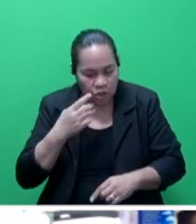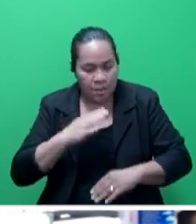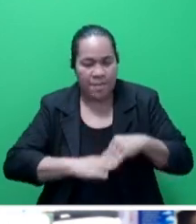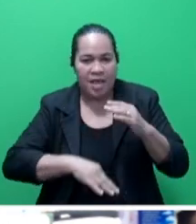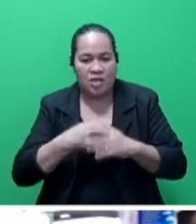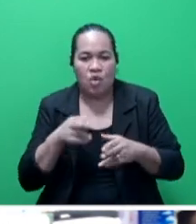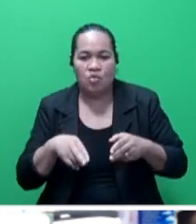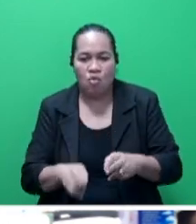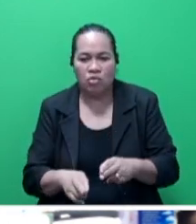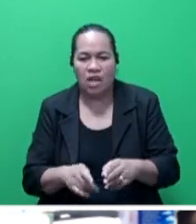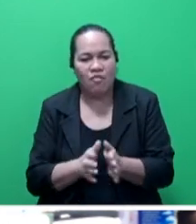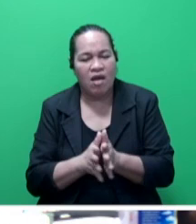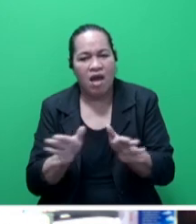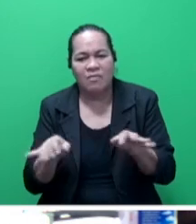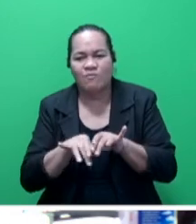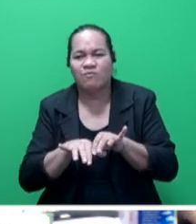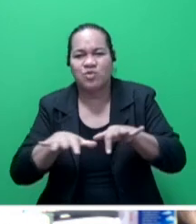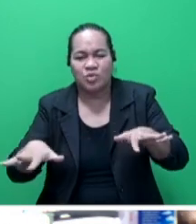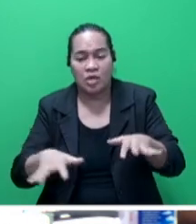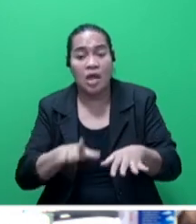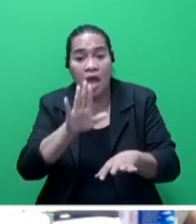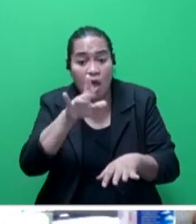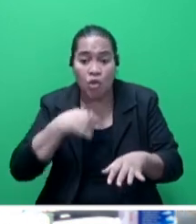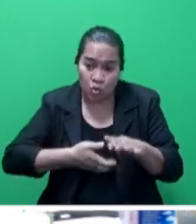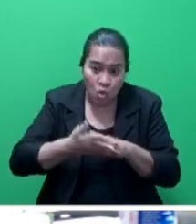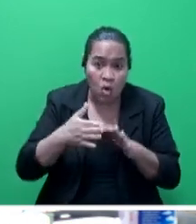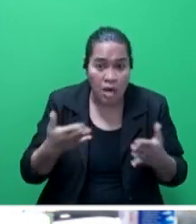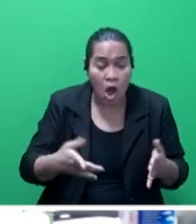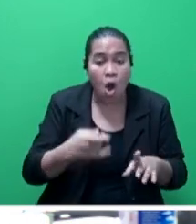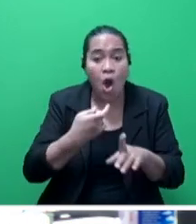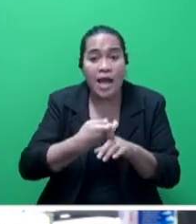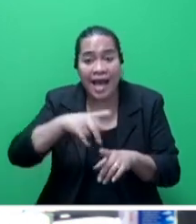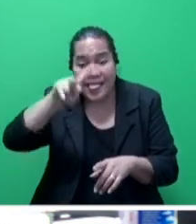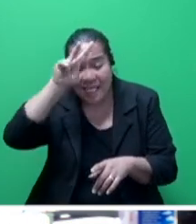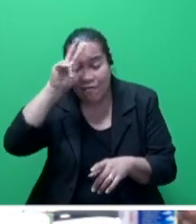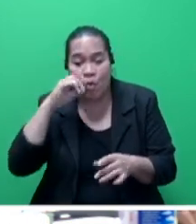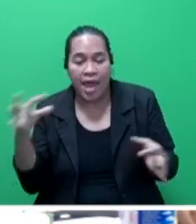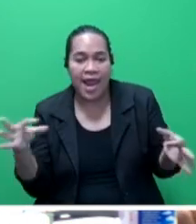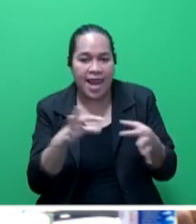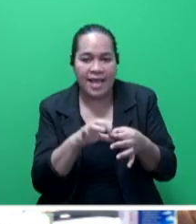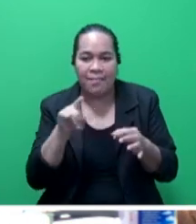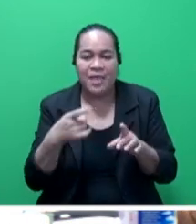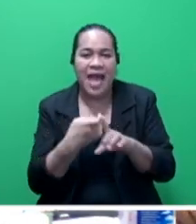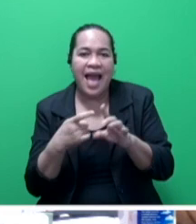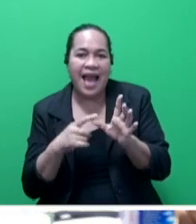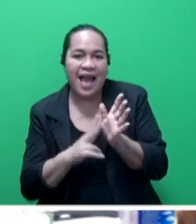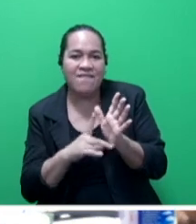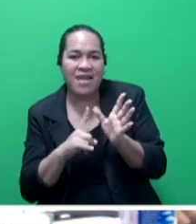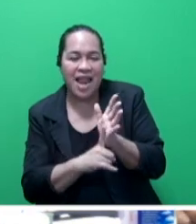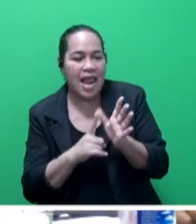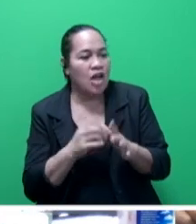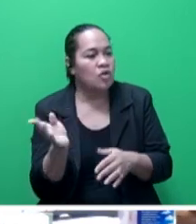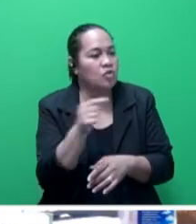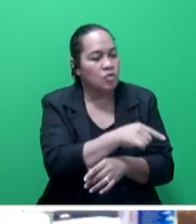access roads. Honorable Rasova, you go now to Kandavu, we are linking Kavala to Vunisea.